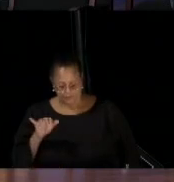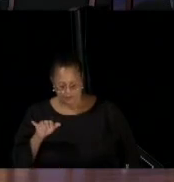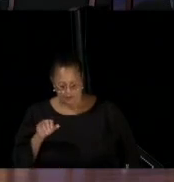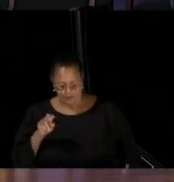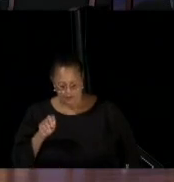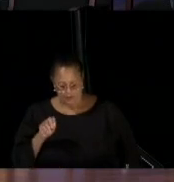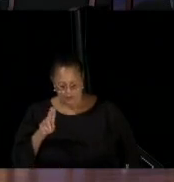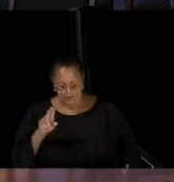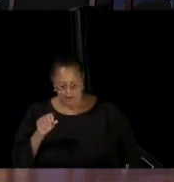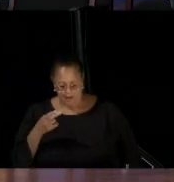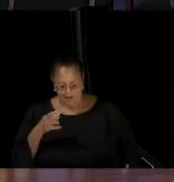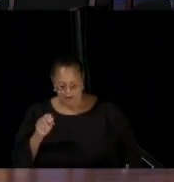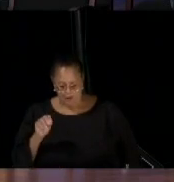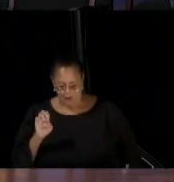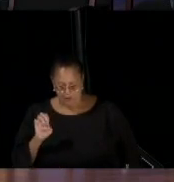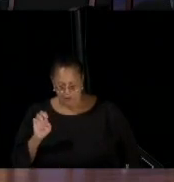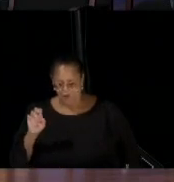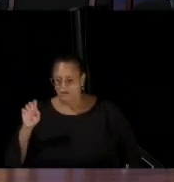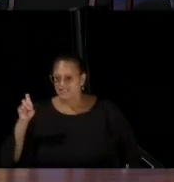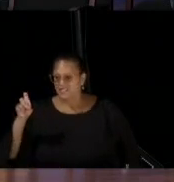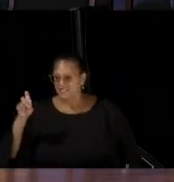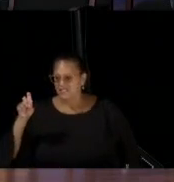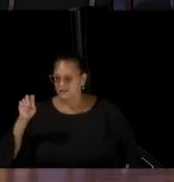Yuhao Shi.